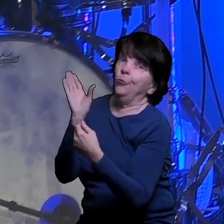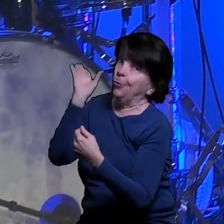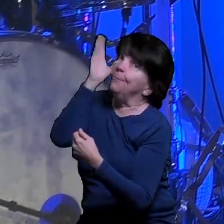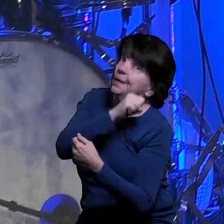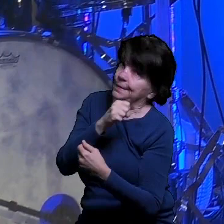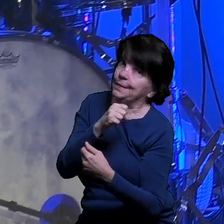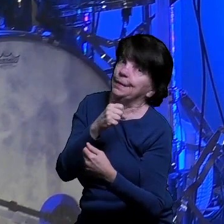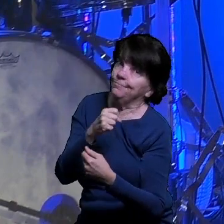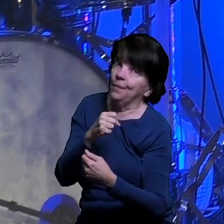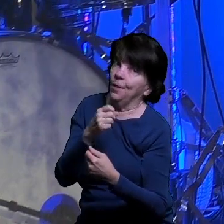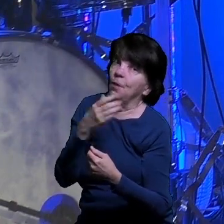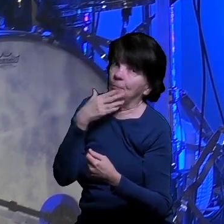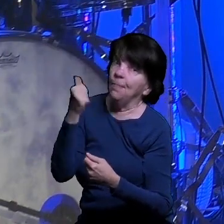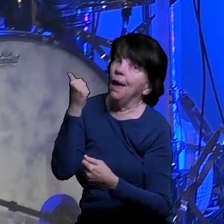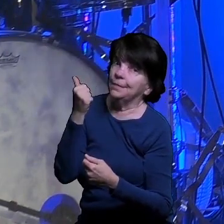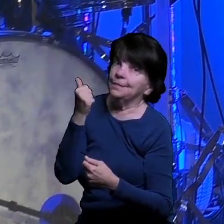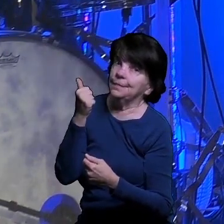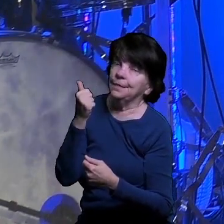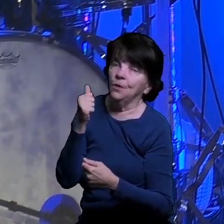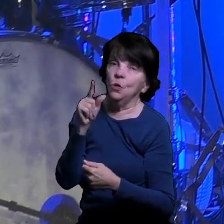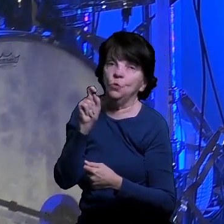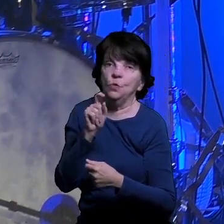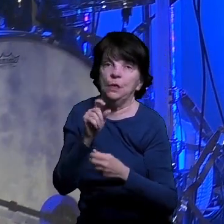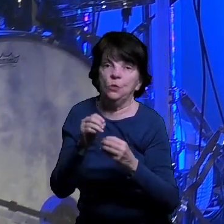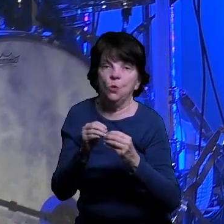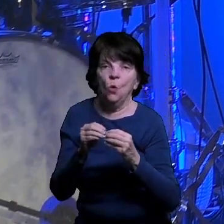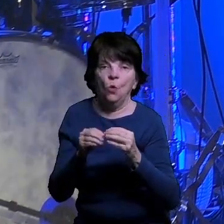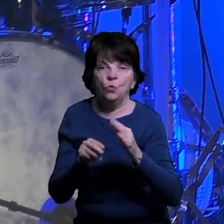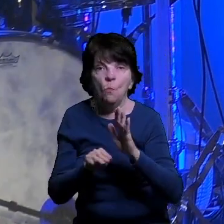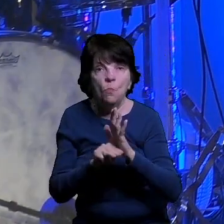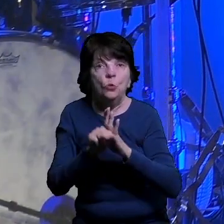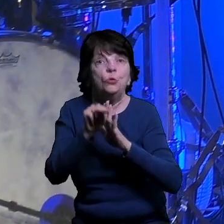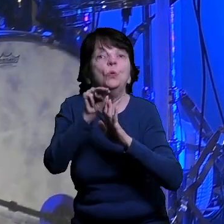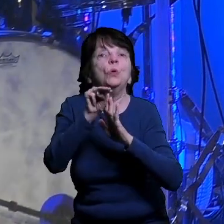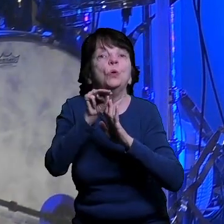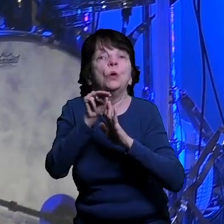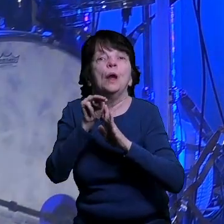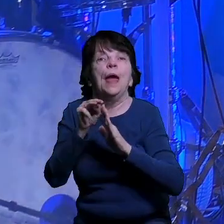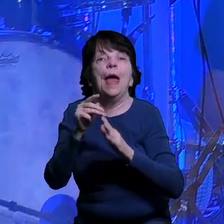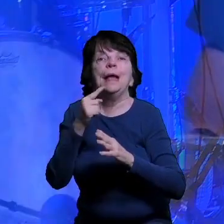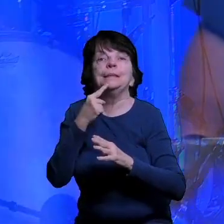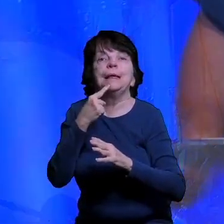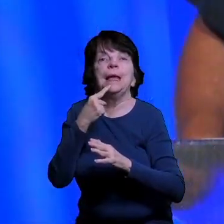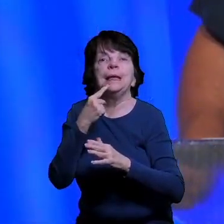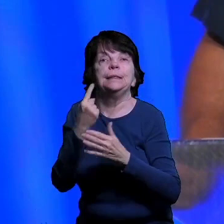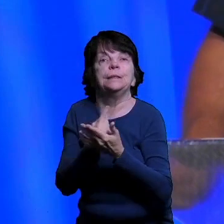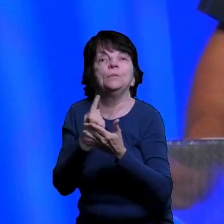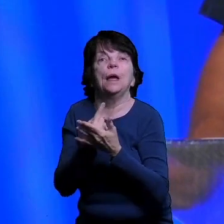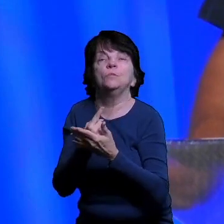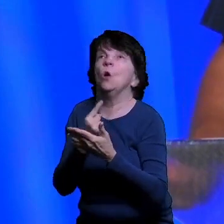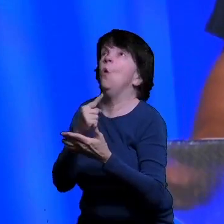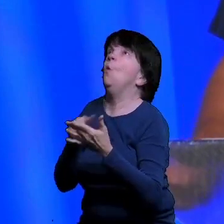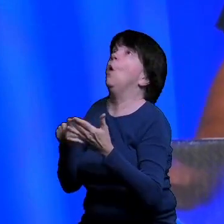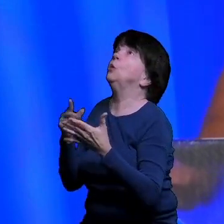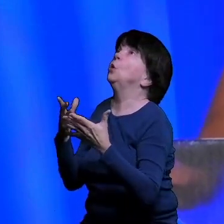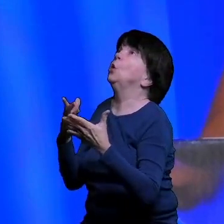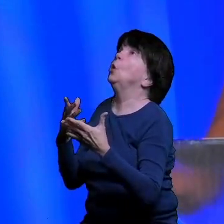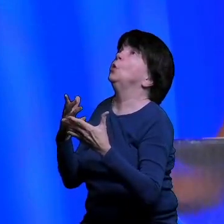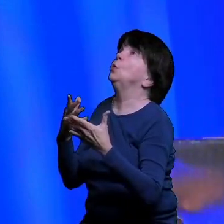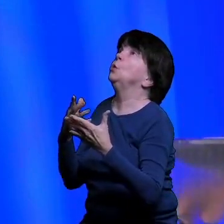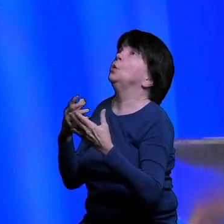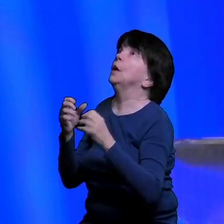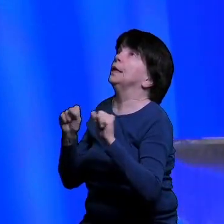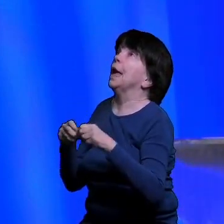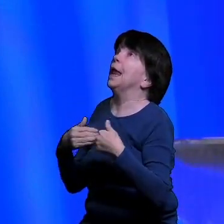an immature faith onto a mature faith. And don't get me wrong, there are times as mature Christians we need to continue to ask the Lord for things,